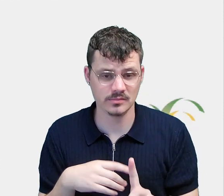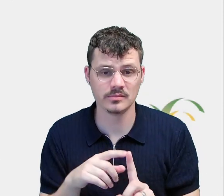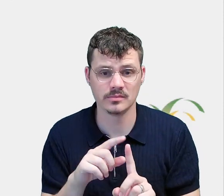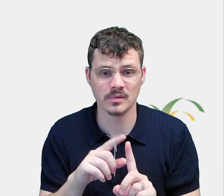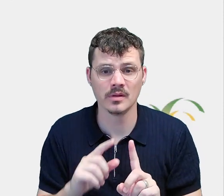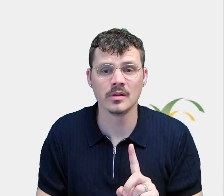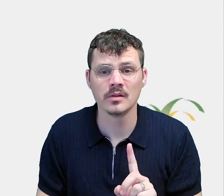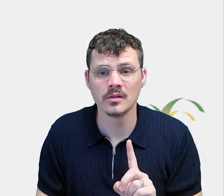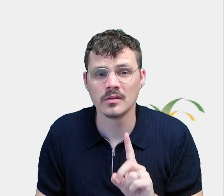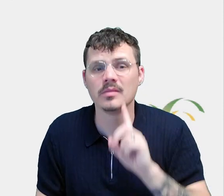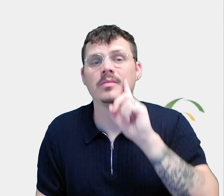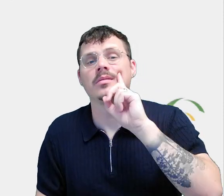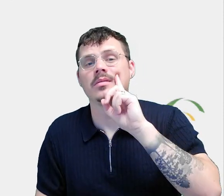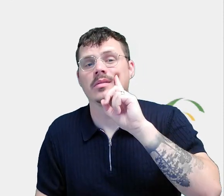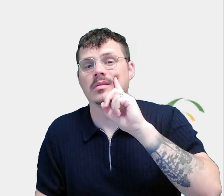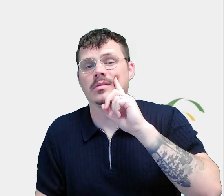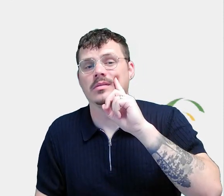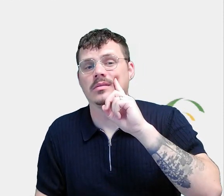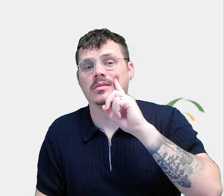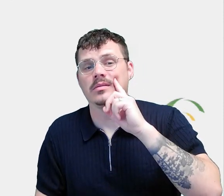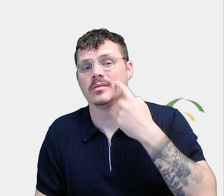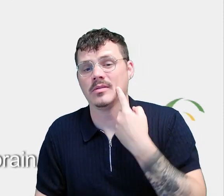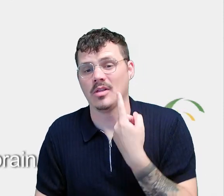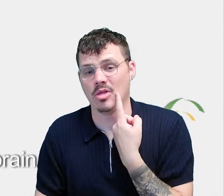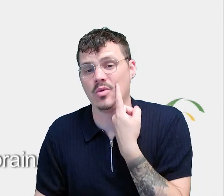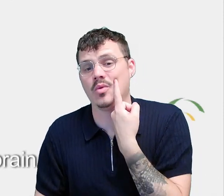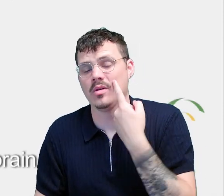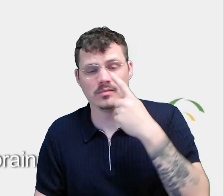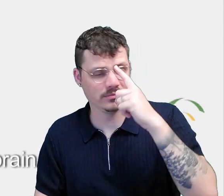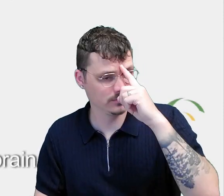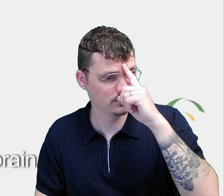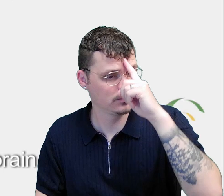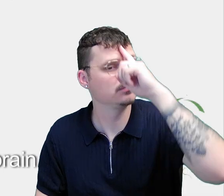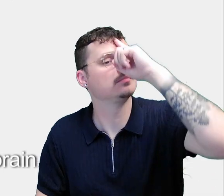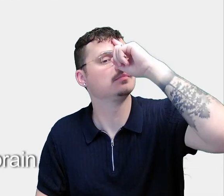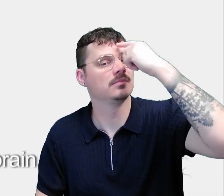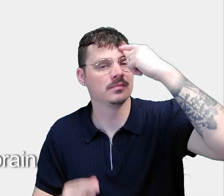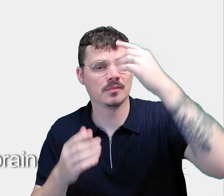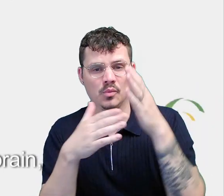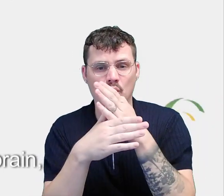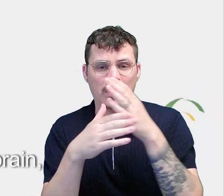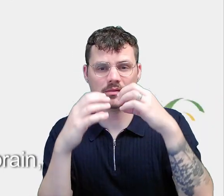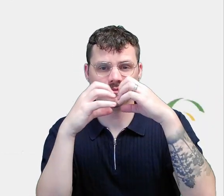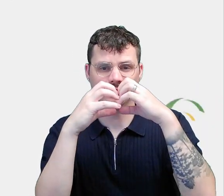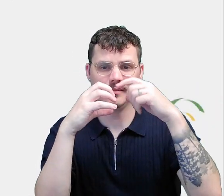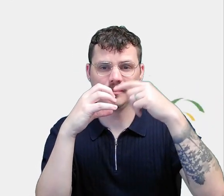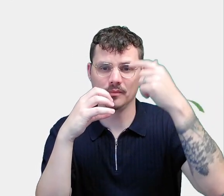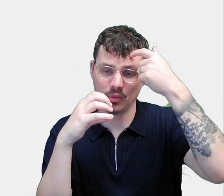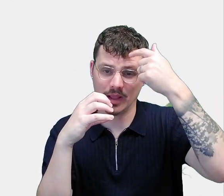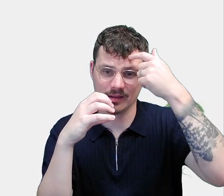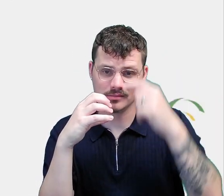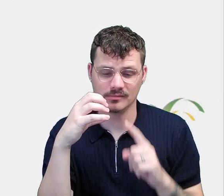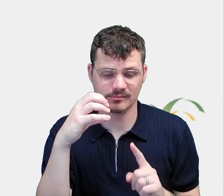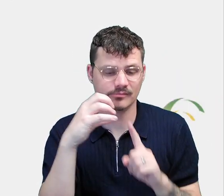through his cheek and through both frontal lobes of his brain.